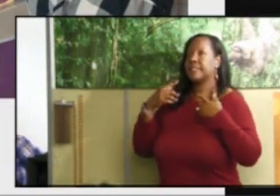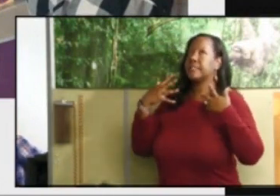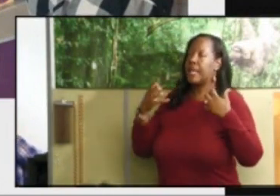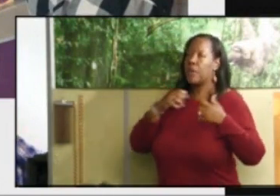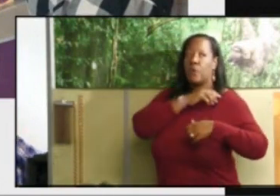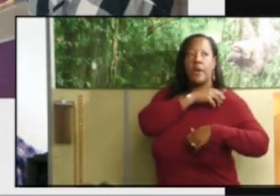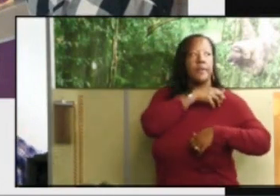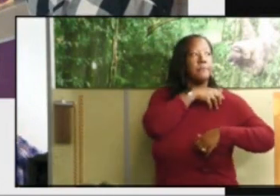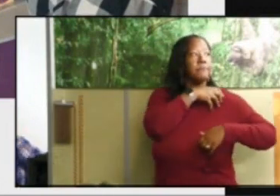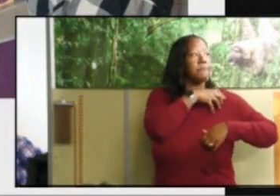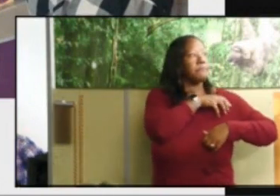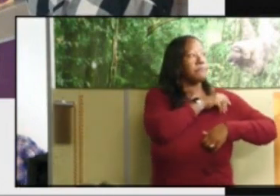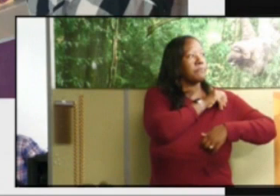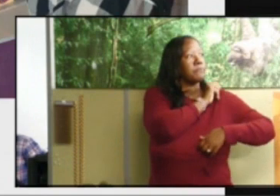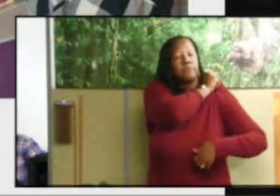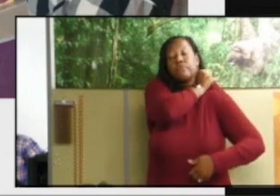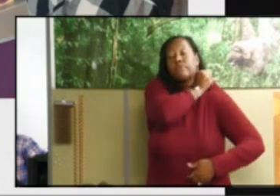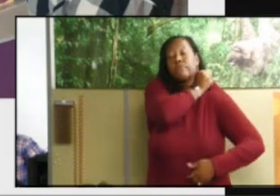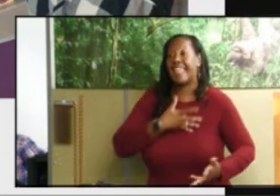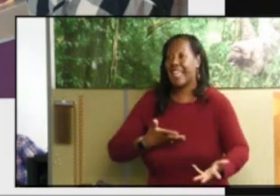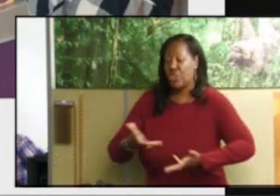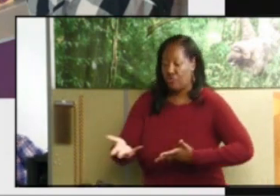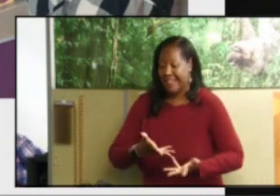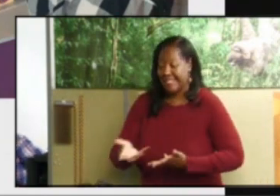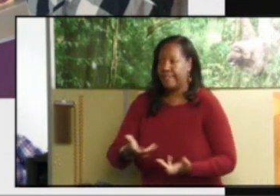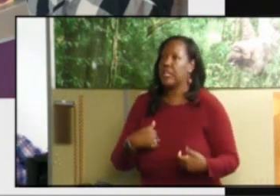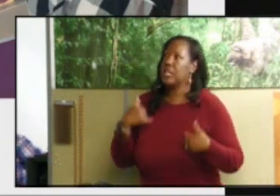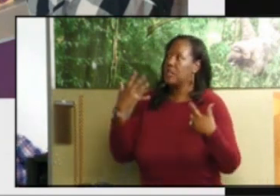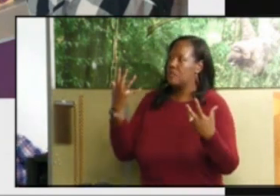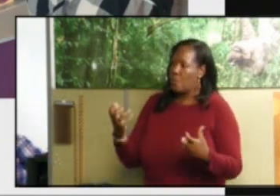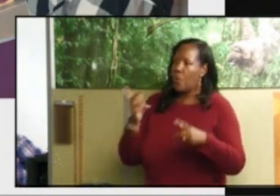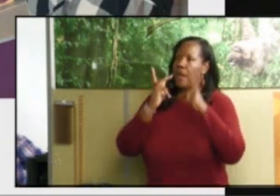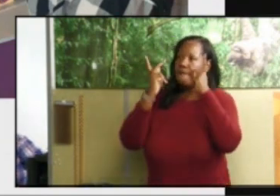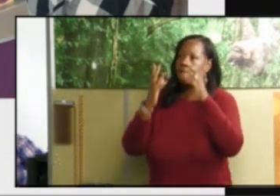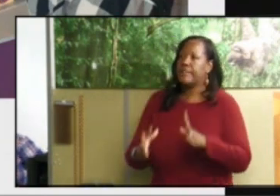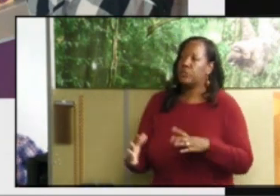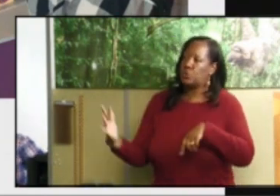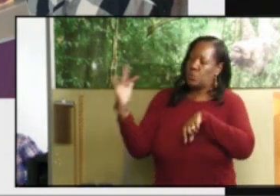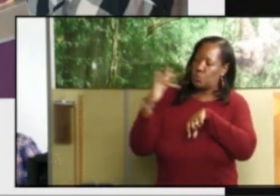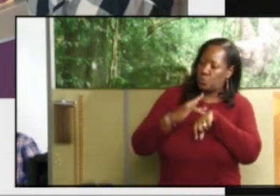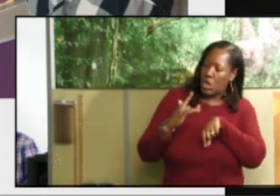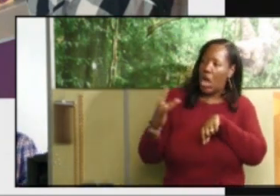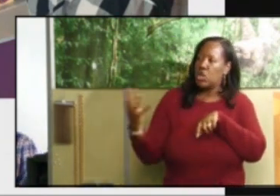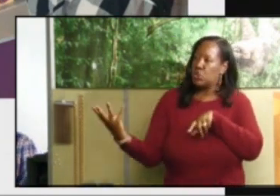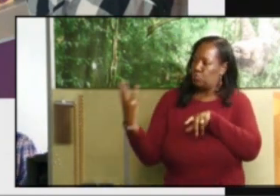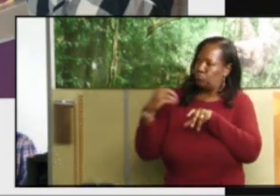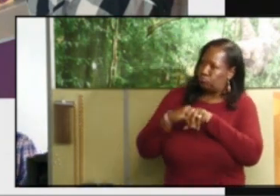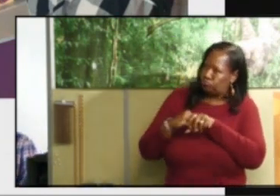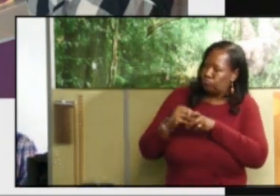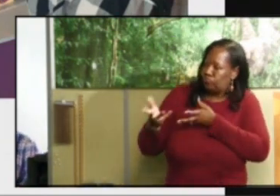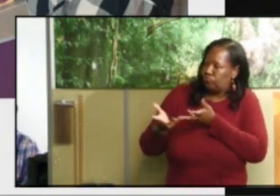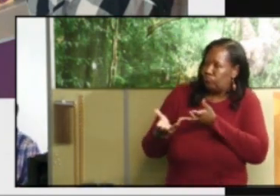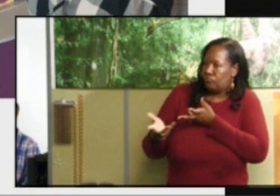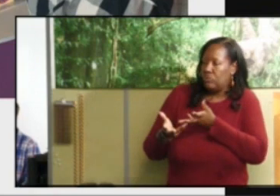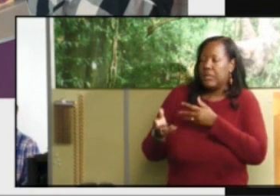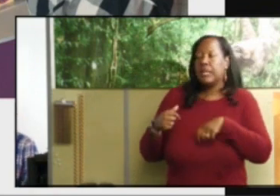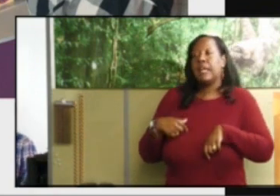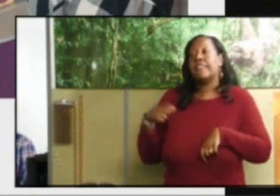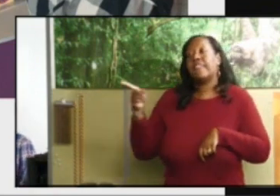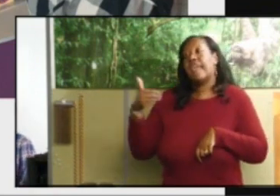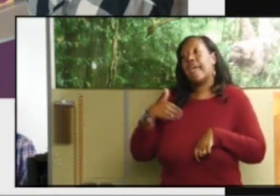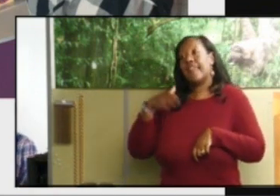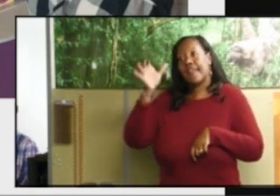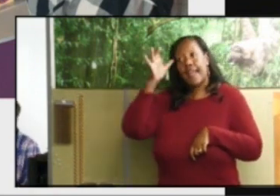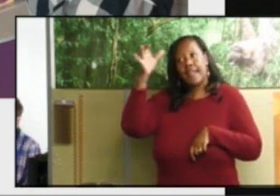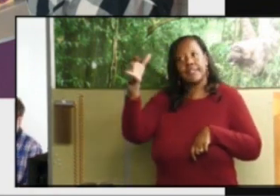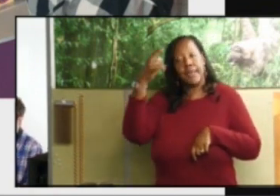their exhibit, and really getting their visitors touching and engaging with the exhibition content in new ways. They came to us with a concept for